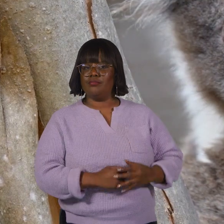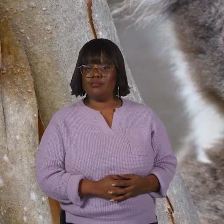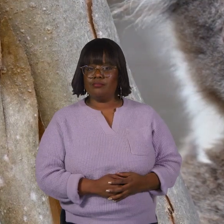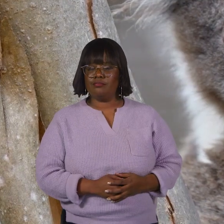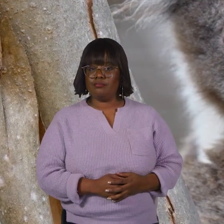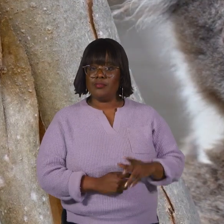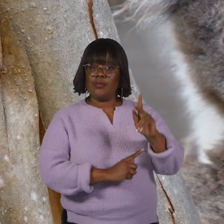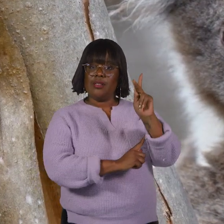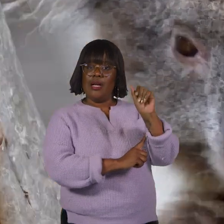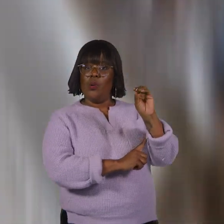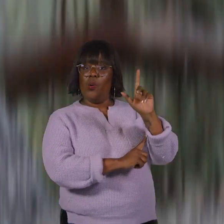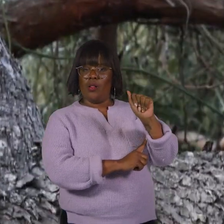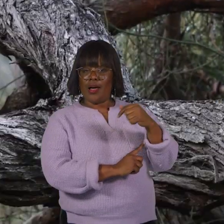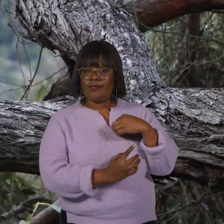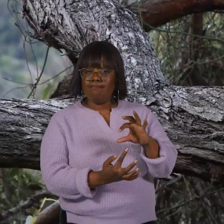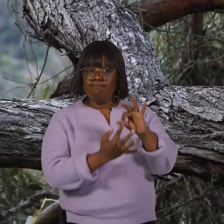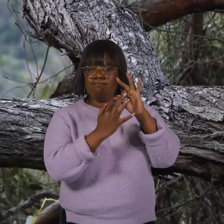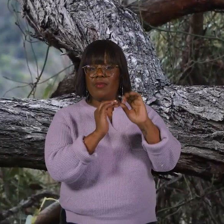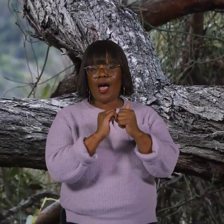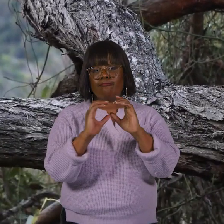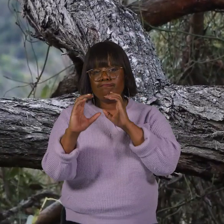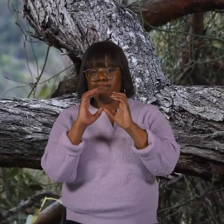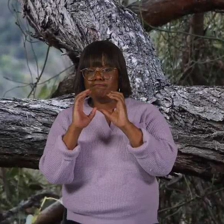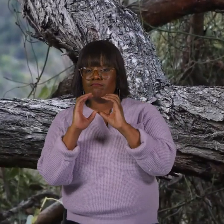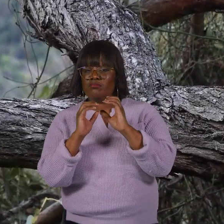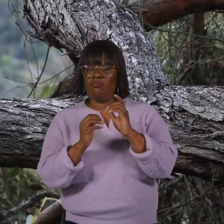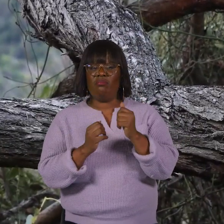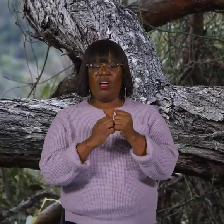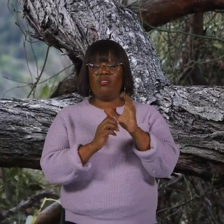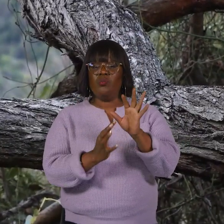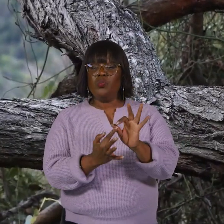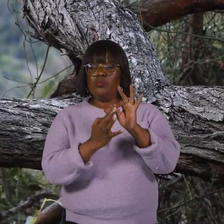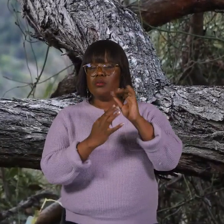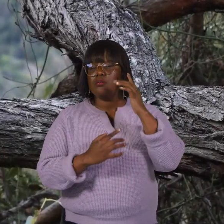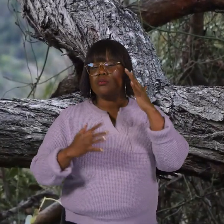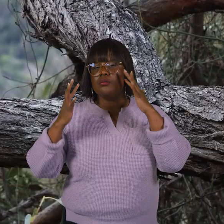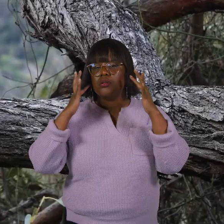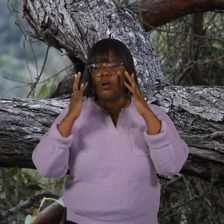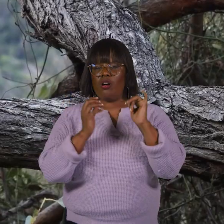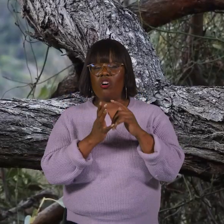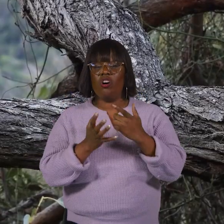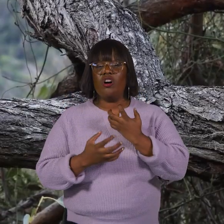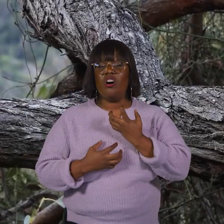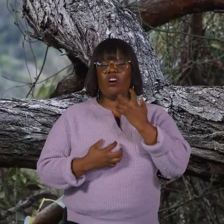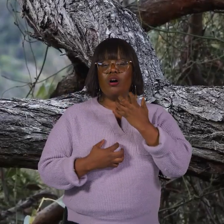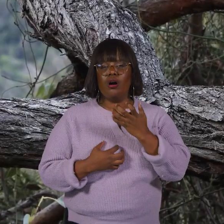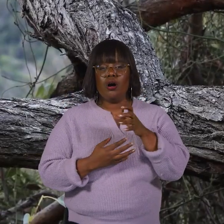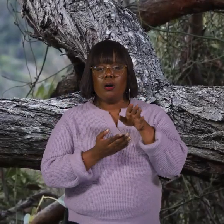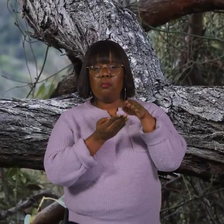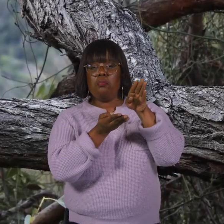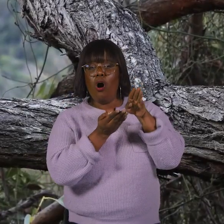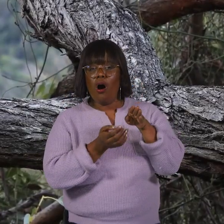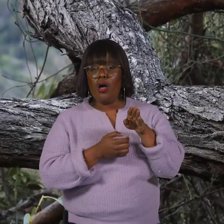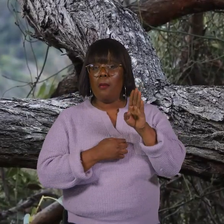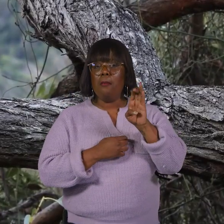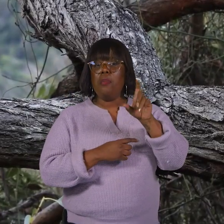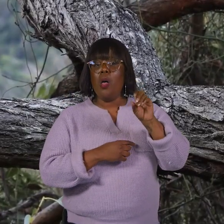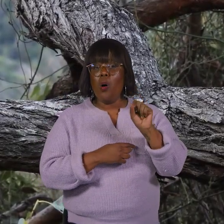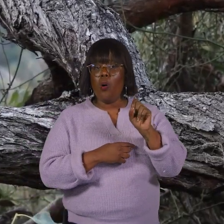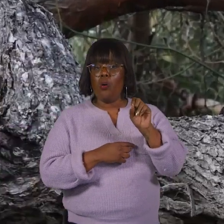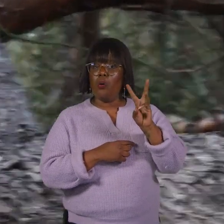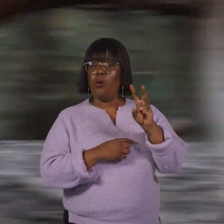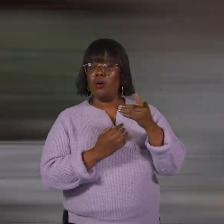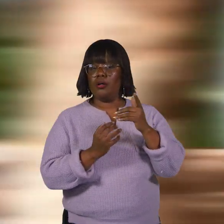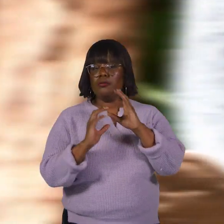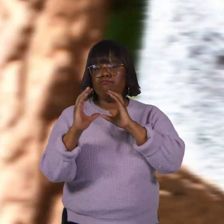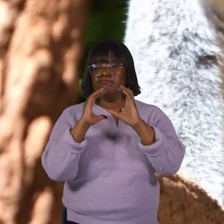unique way of communicating. They make various sounds, including grunts, barks, and even bellows, to communicate different